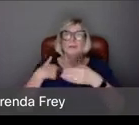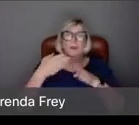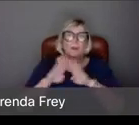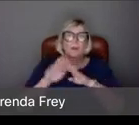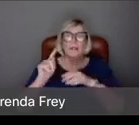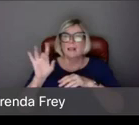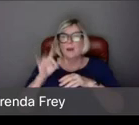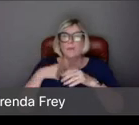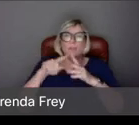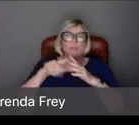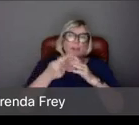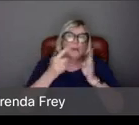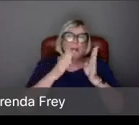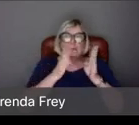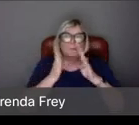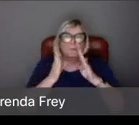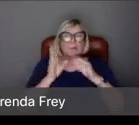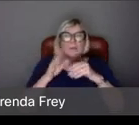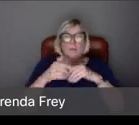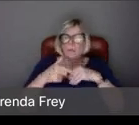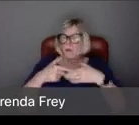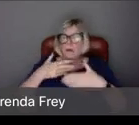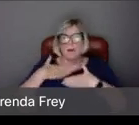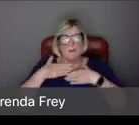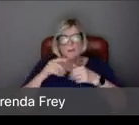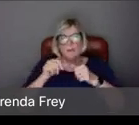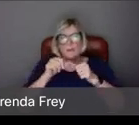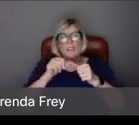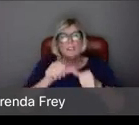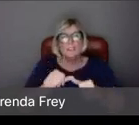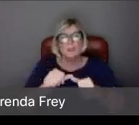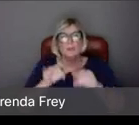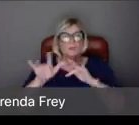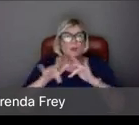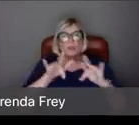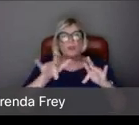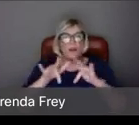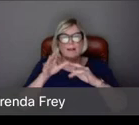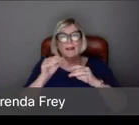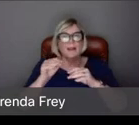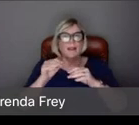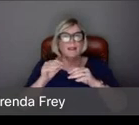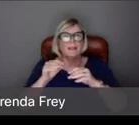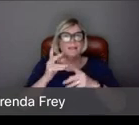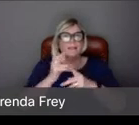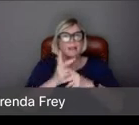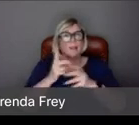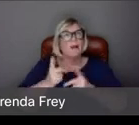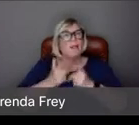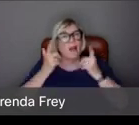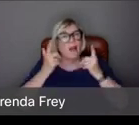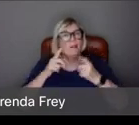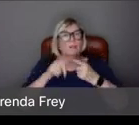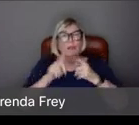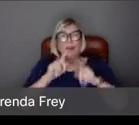started a little late. So, we're happy to continue recording and going live until we answer your questions. I think